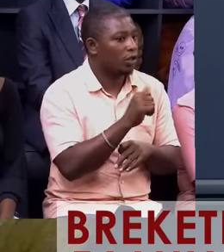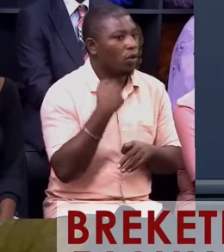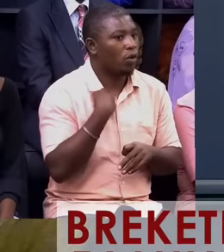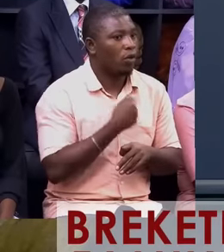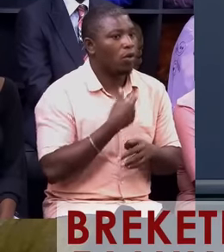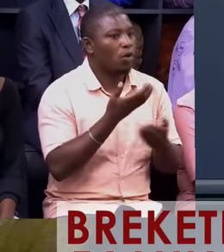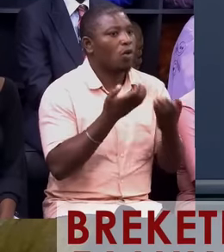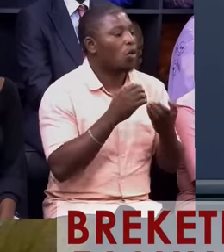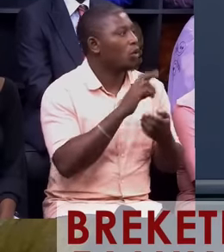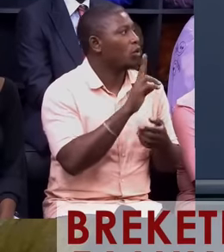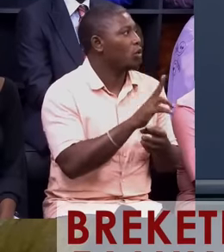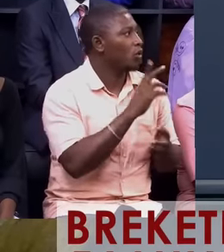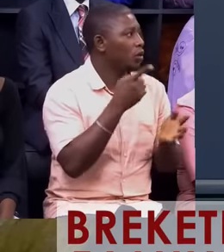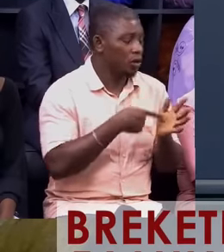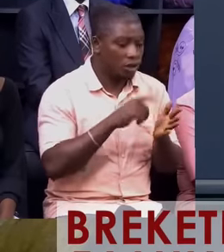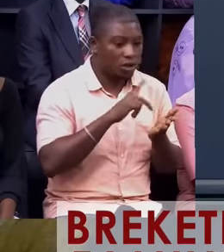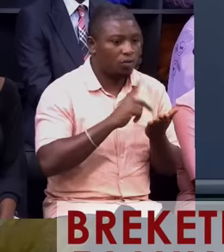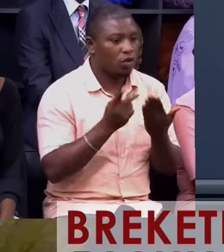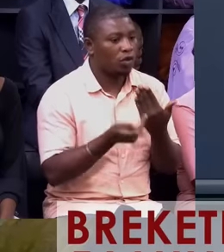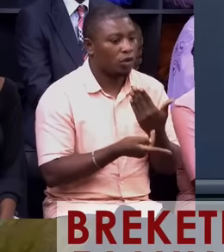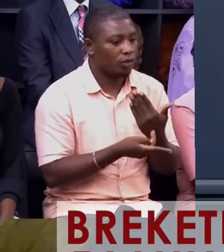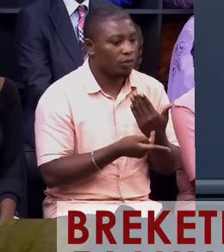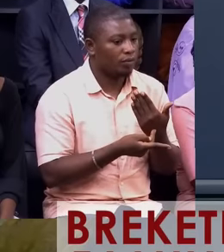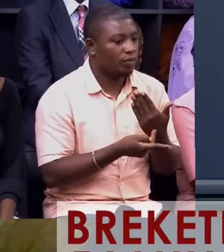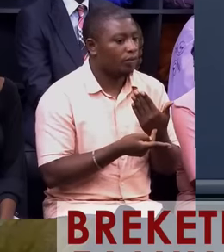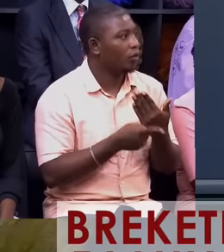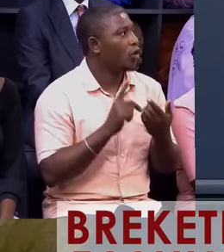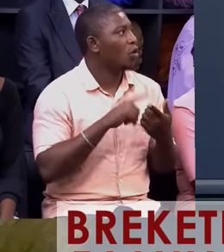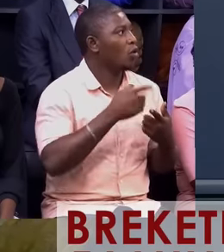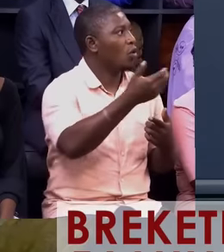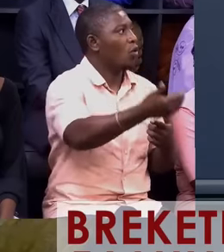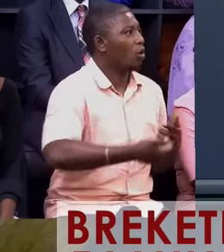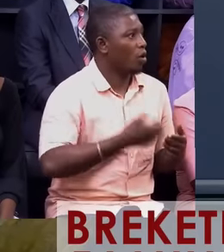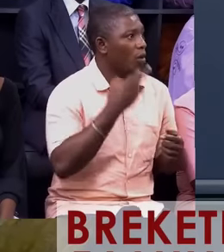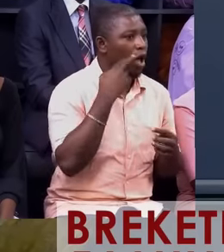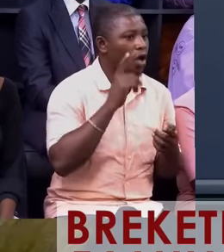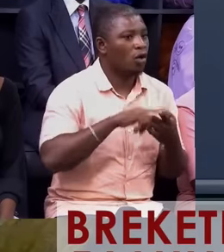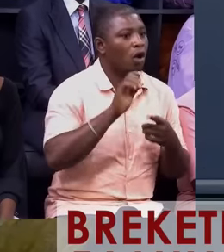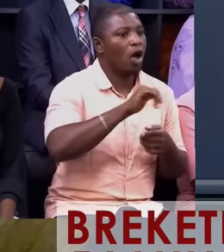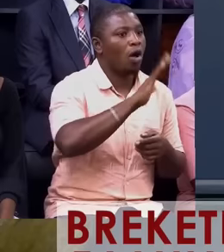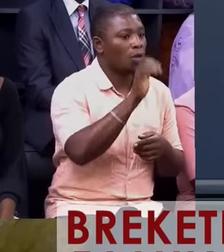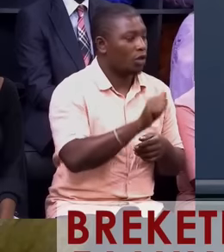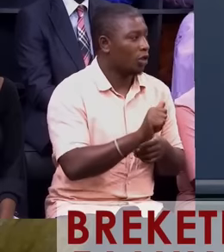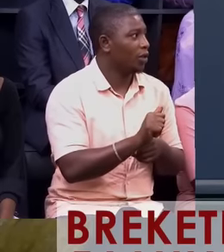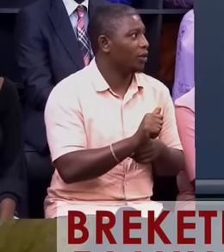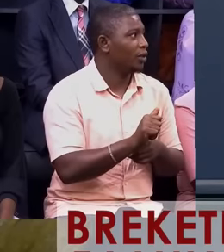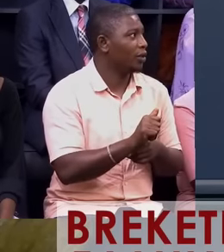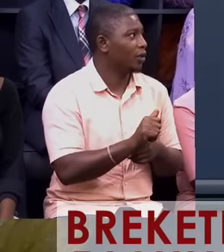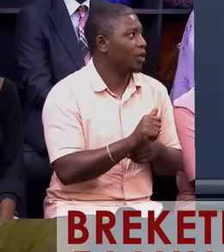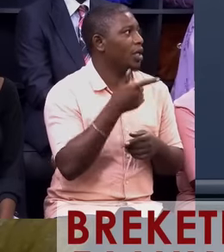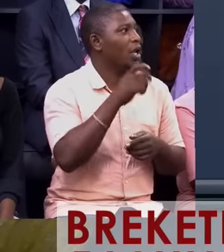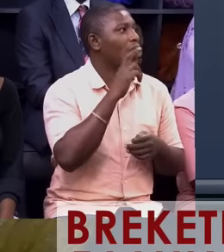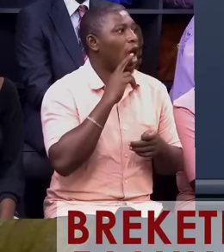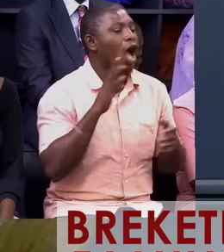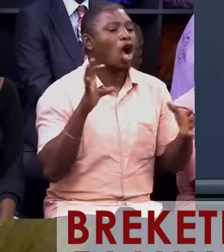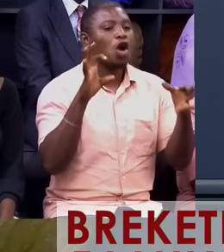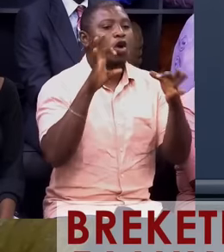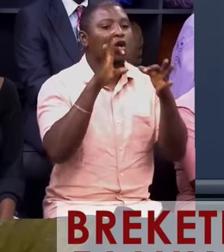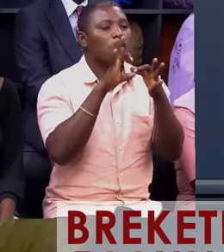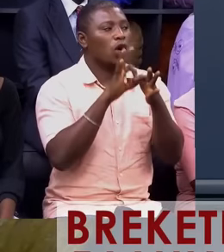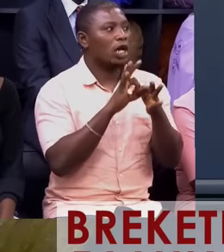we want use this program make we welcome her to Abuja may she connect